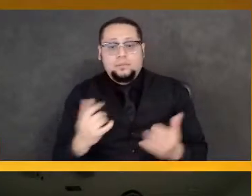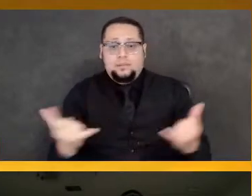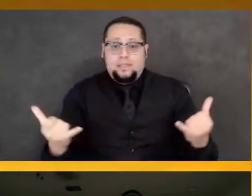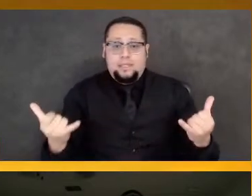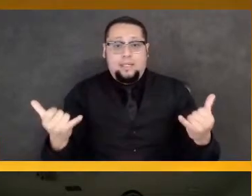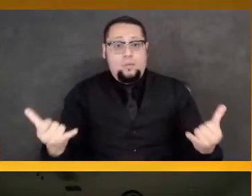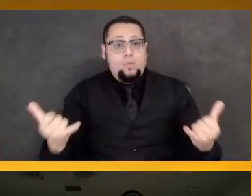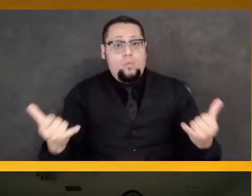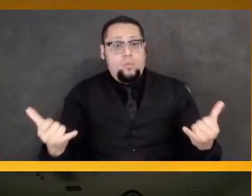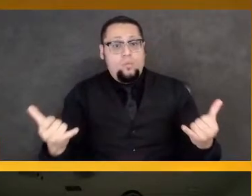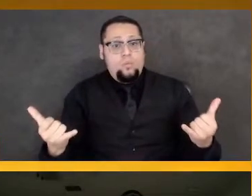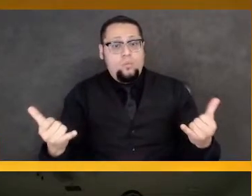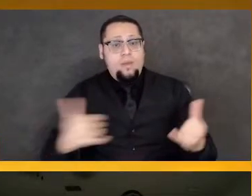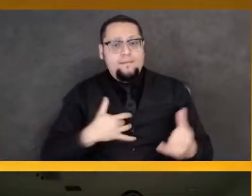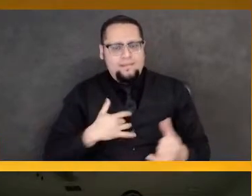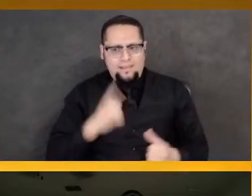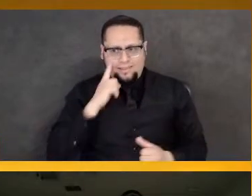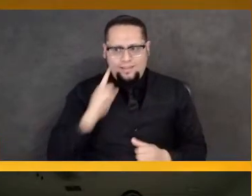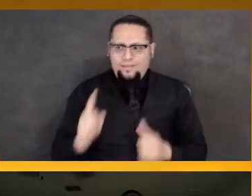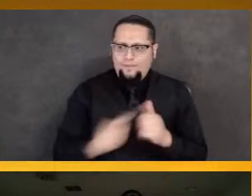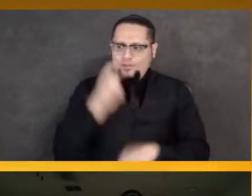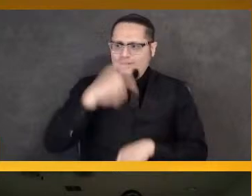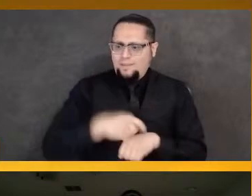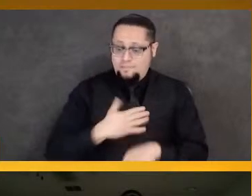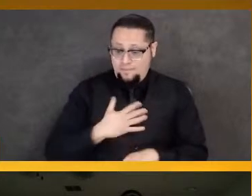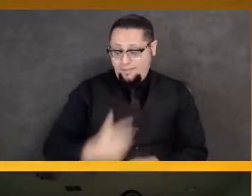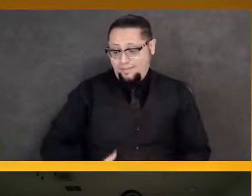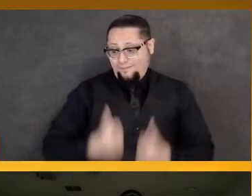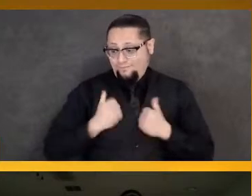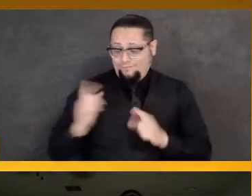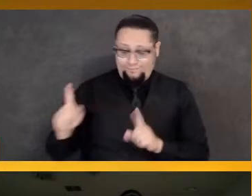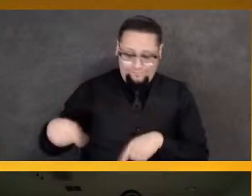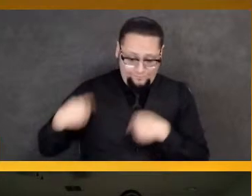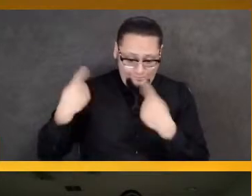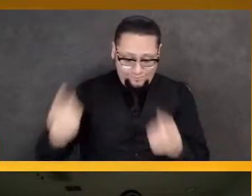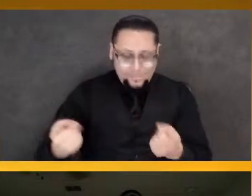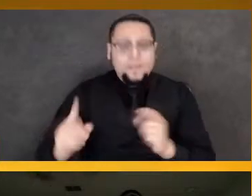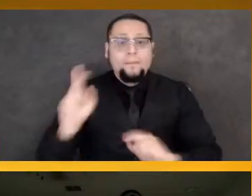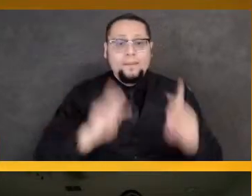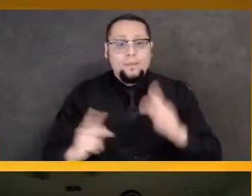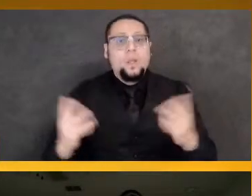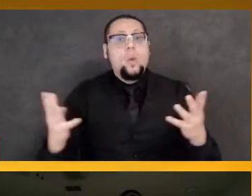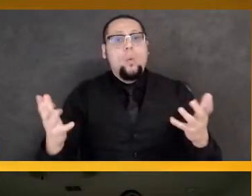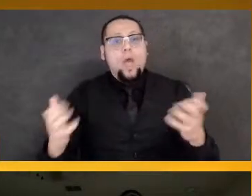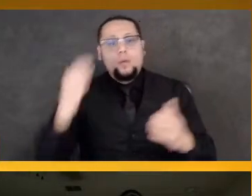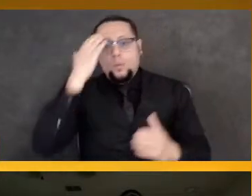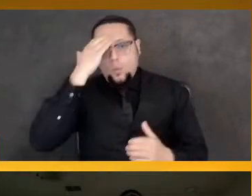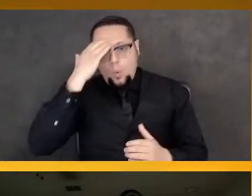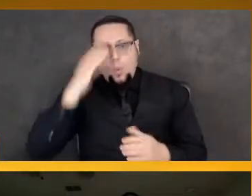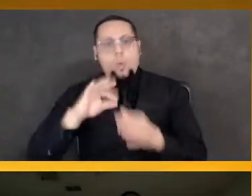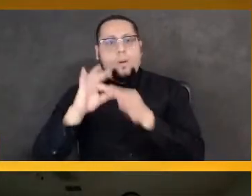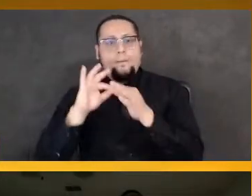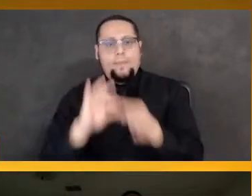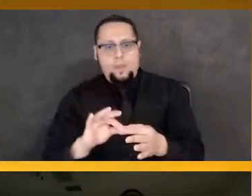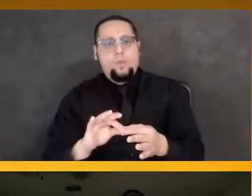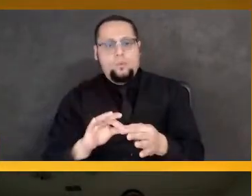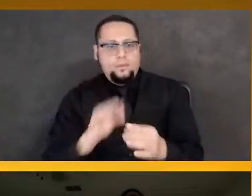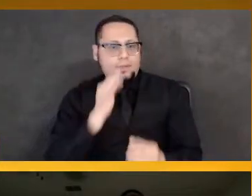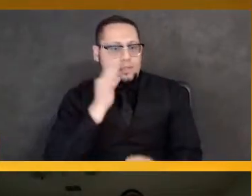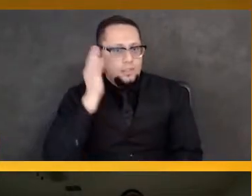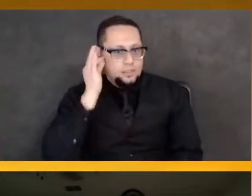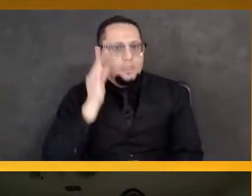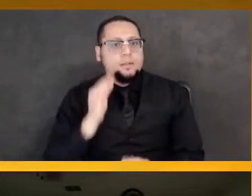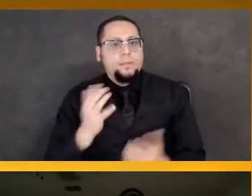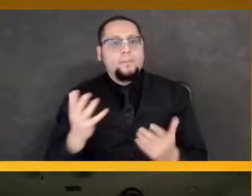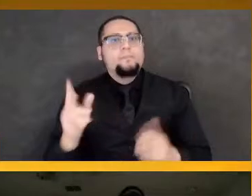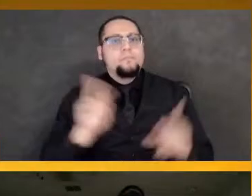think, for the first time in my lifetime, that people are wanting to know about Native Americans. They